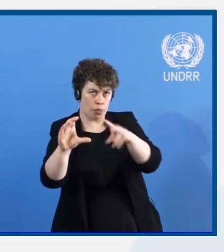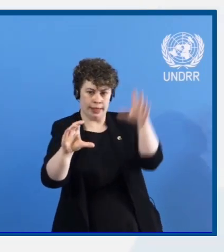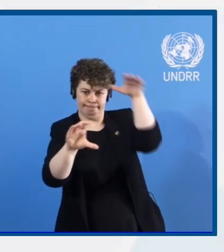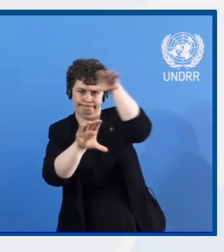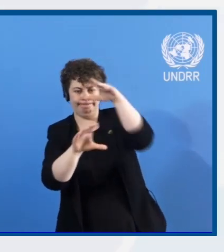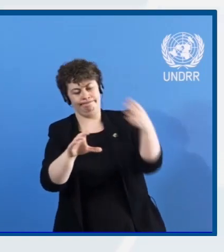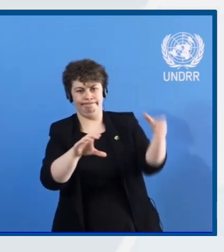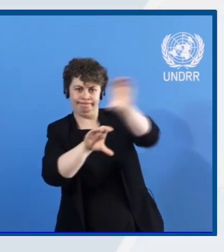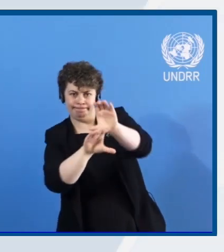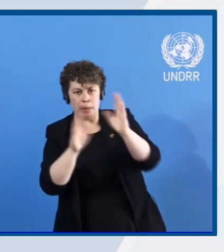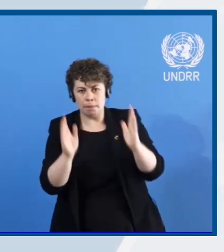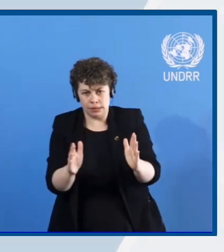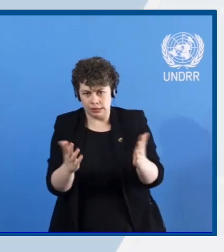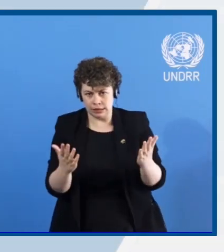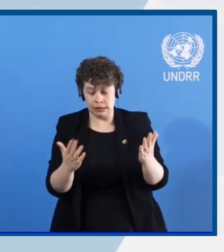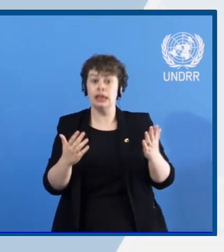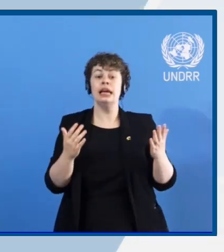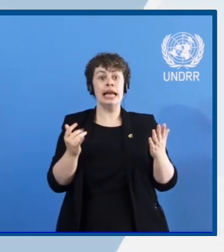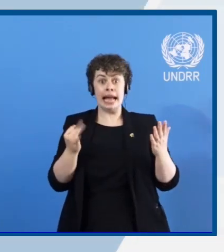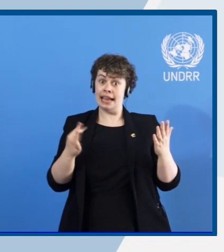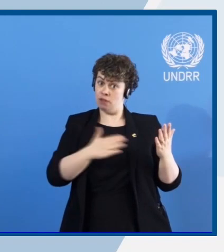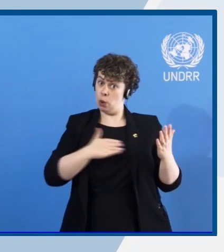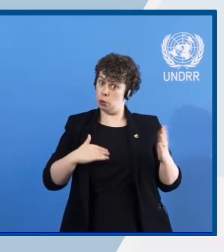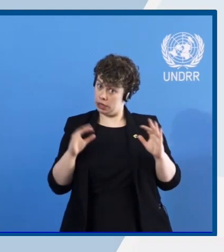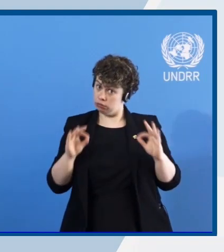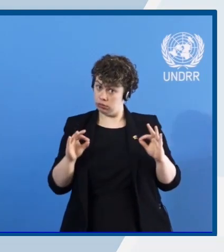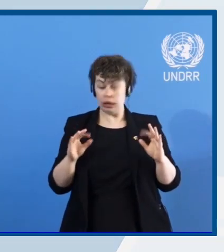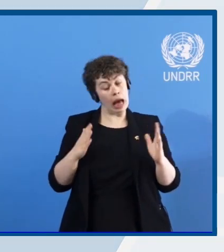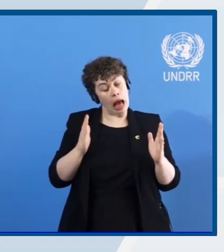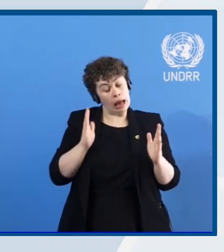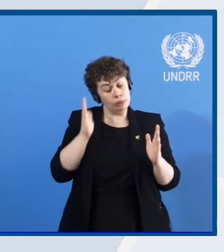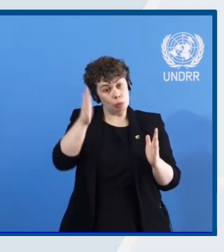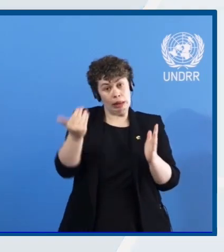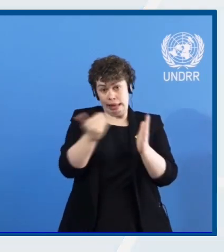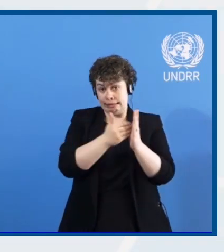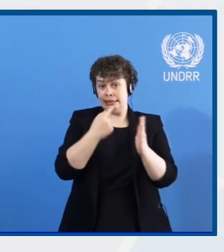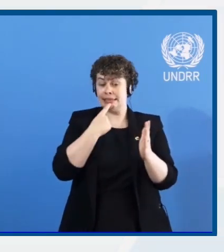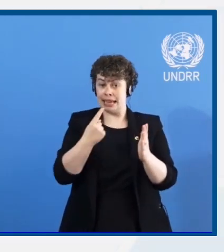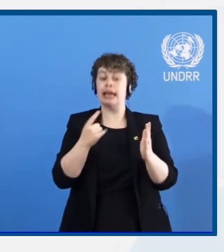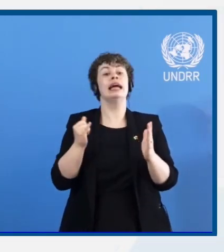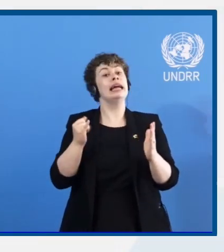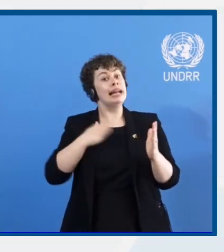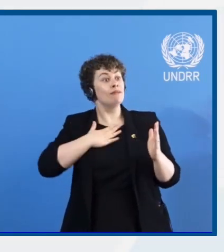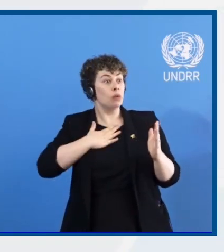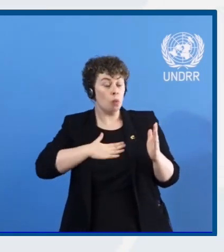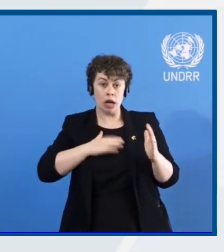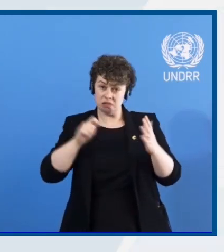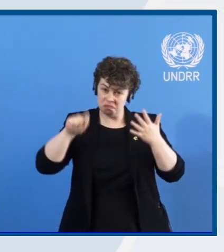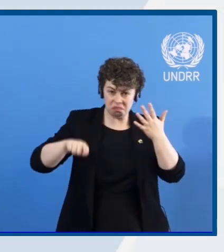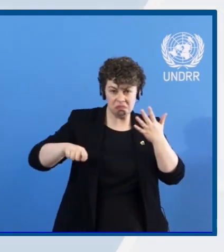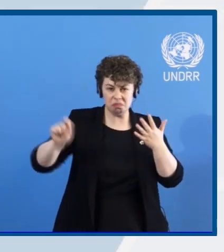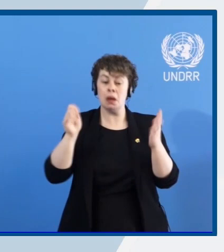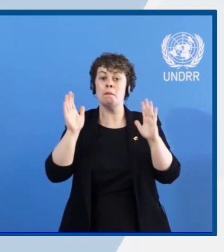we are serious, we need, I will repeat myself, we will really need to upgrade the metrics. And we have a